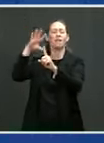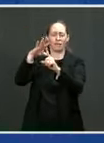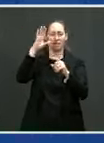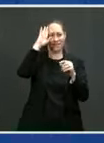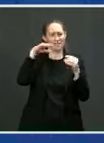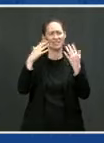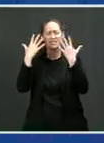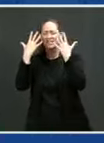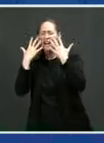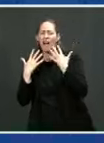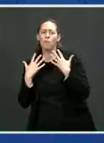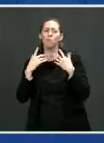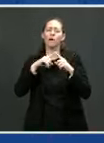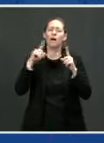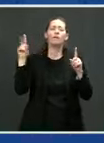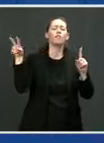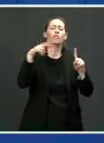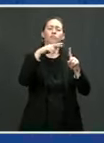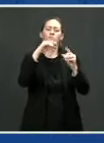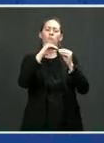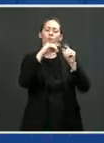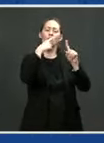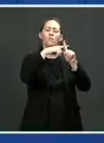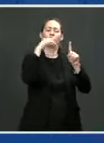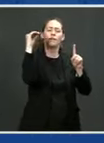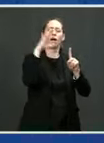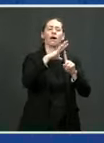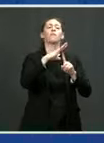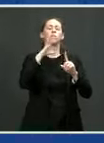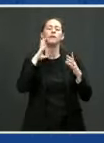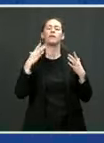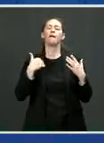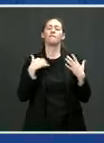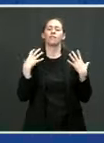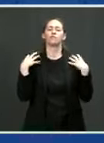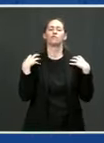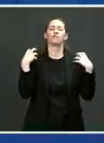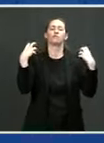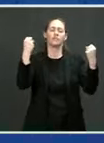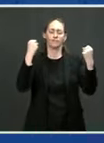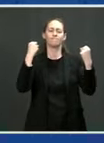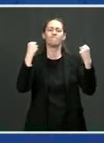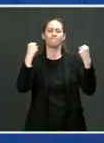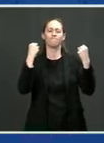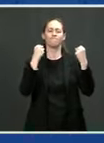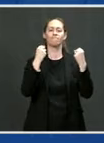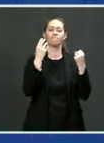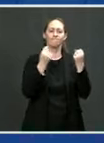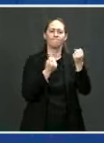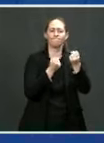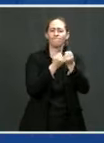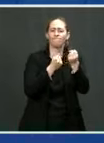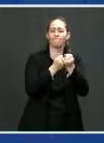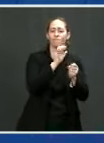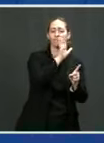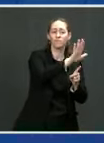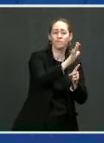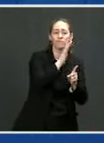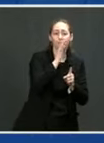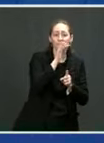shed courage and consolation upon Officer Evans' mother, Janice, his children, Logan and